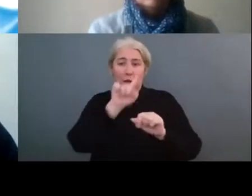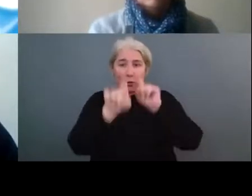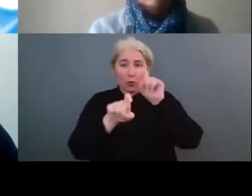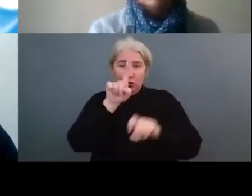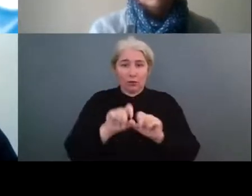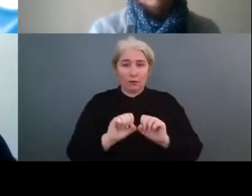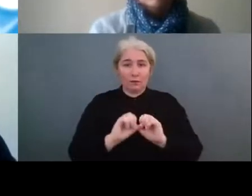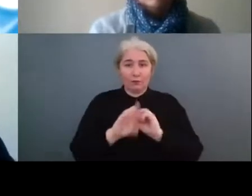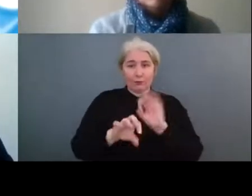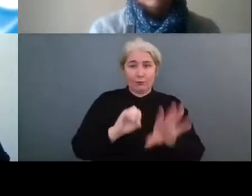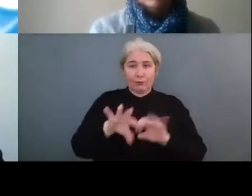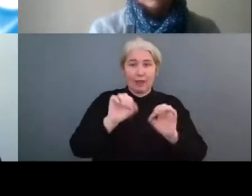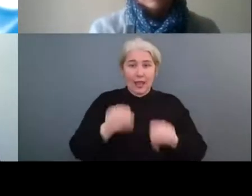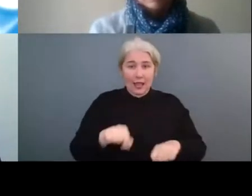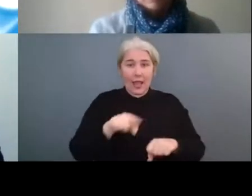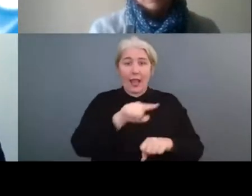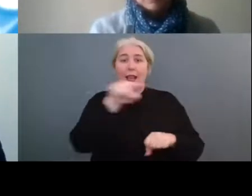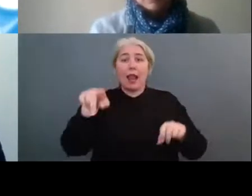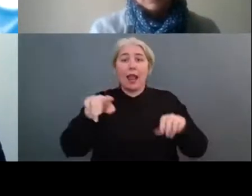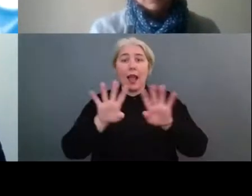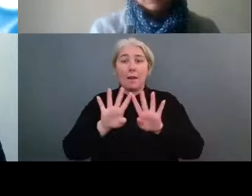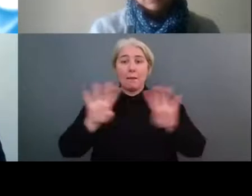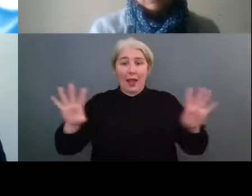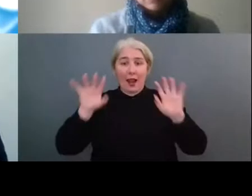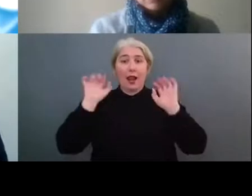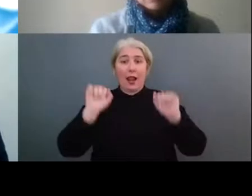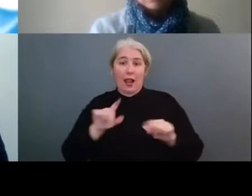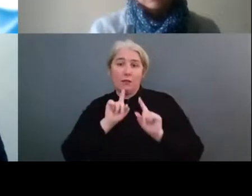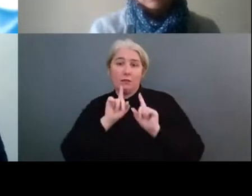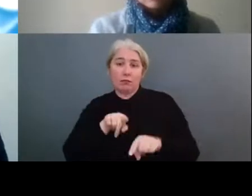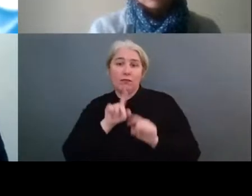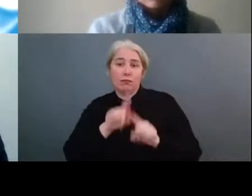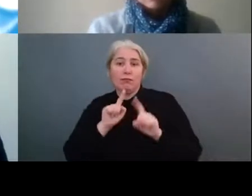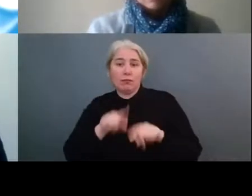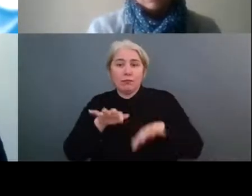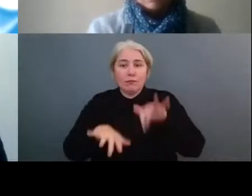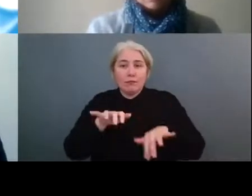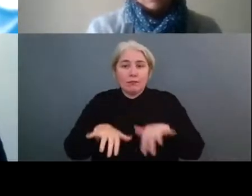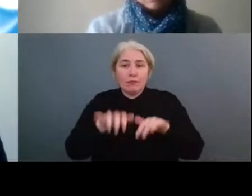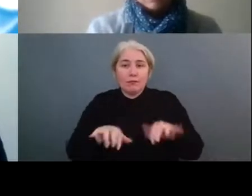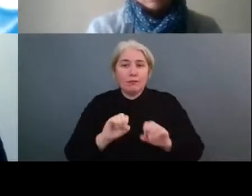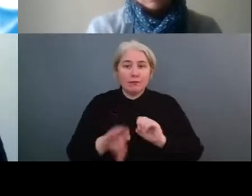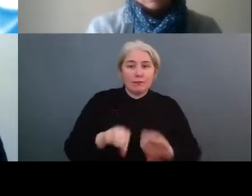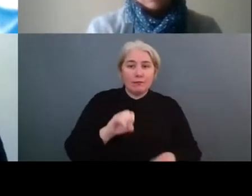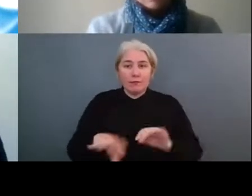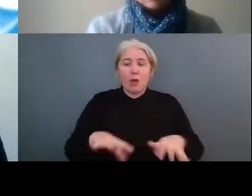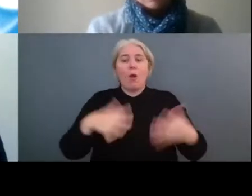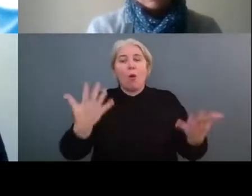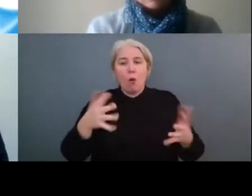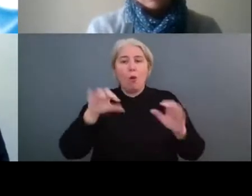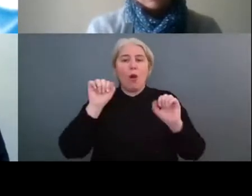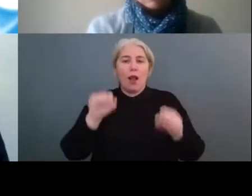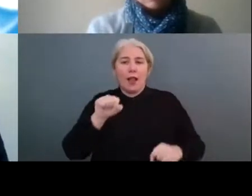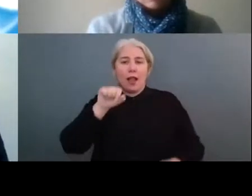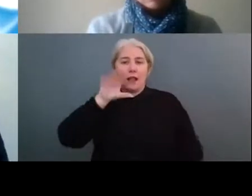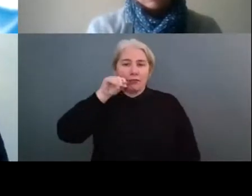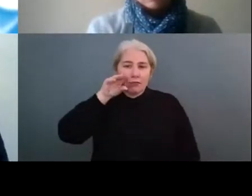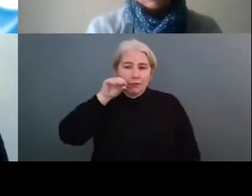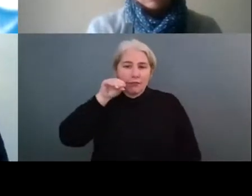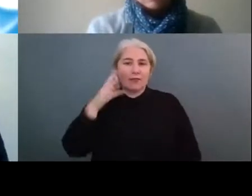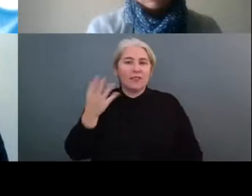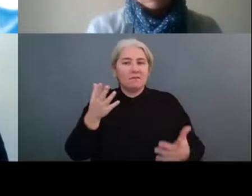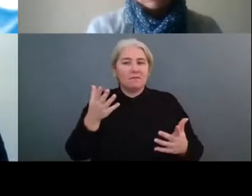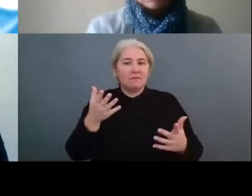panelists will answer, if not during the roundtable, they will answer to you directly on this section